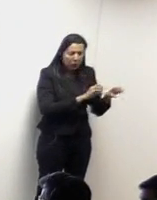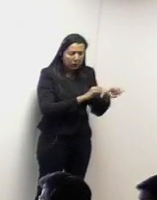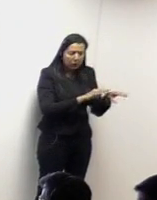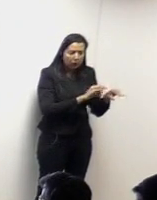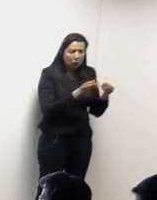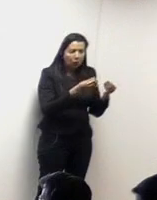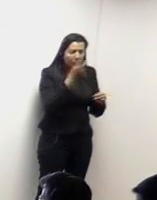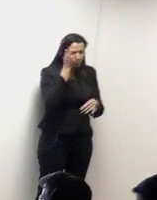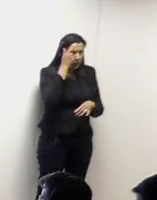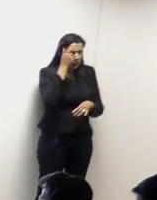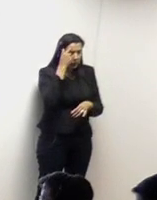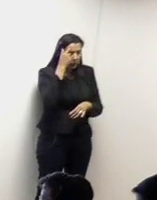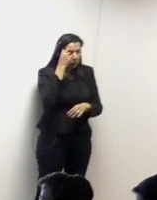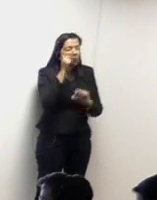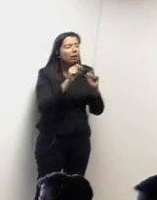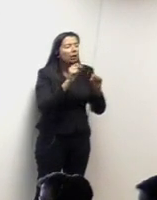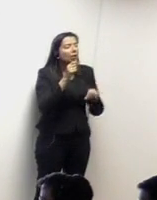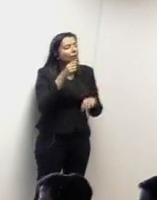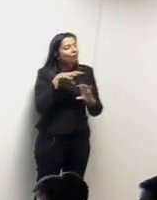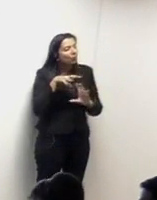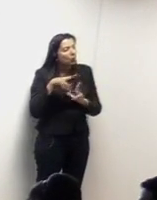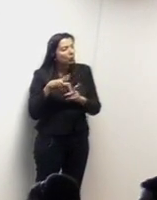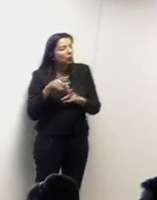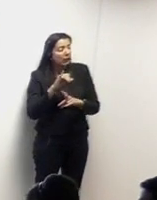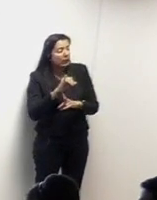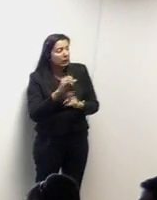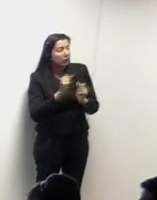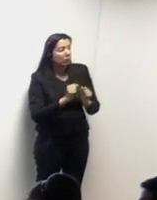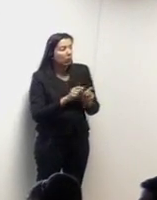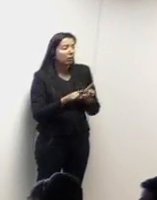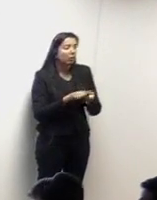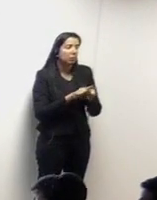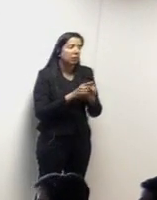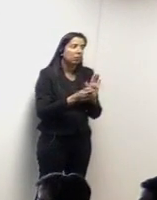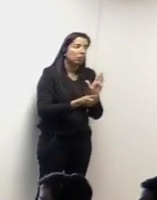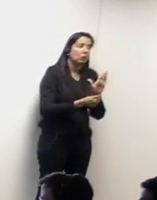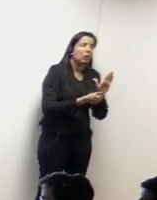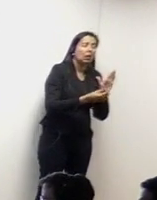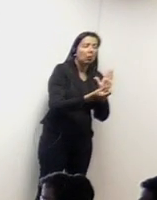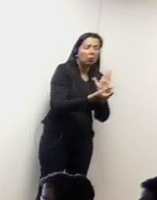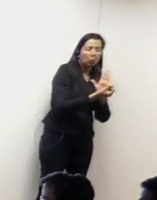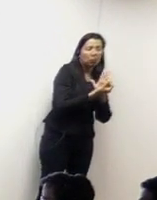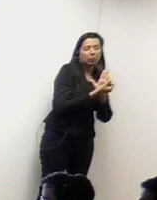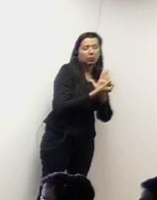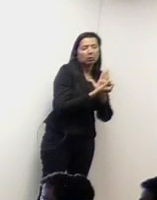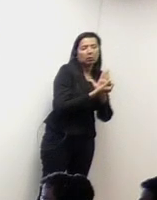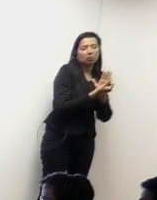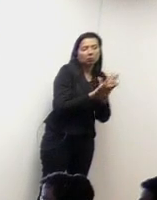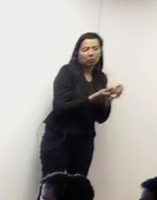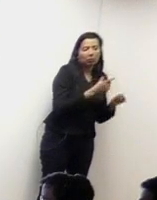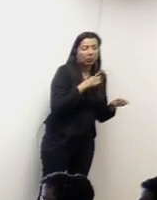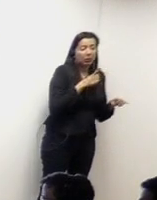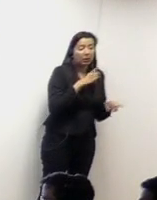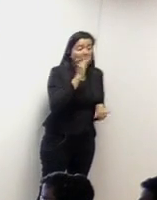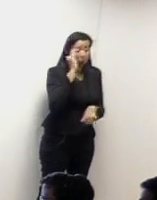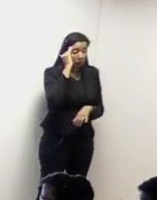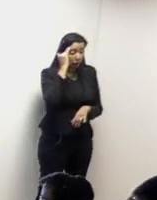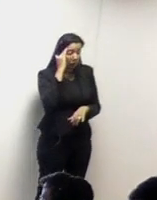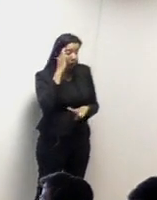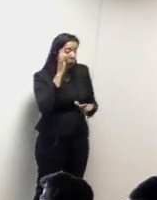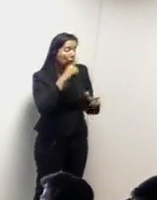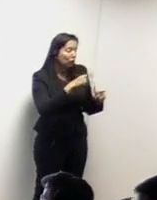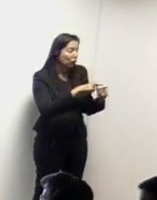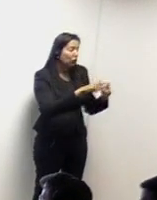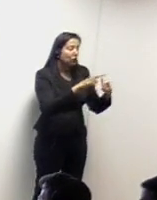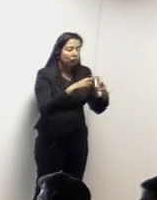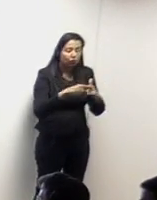And if we can expose our mental models and assumptions, then we can come to a shared understanding, and that reduces misunderstandings between